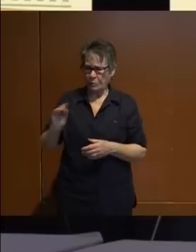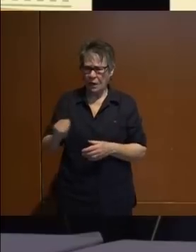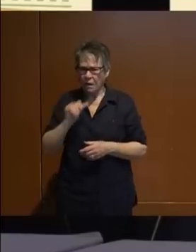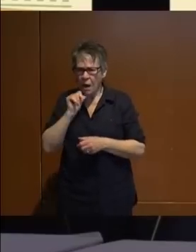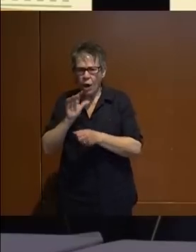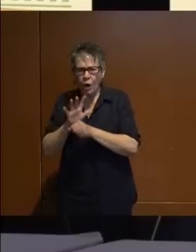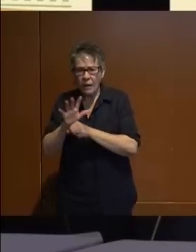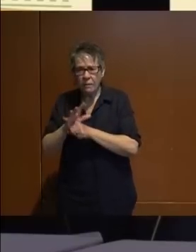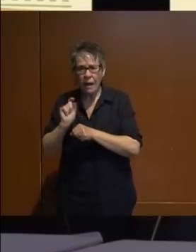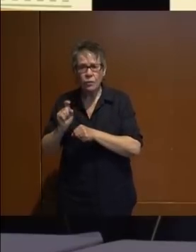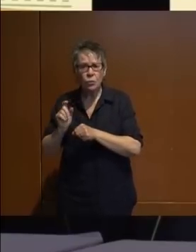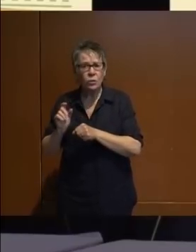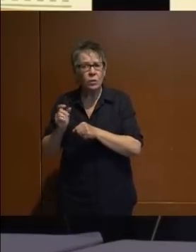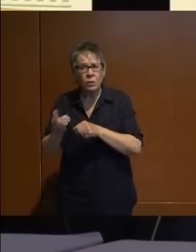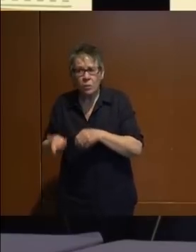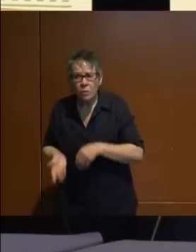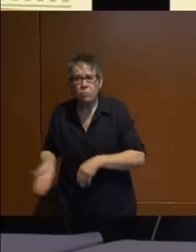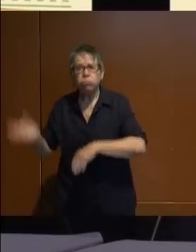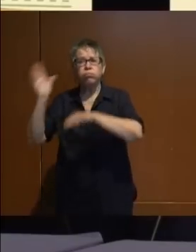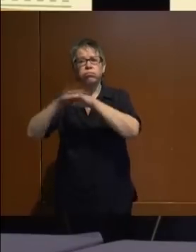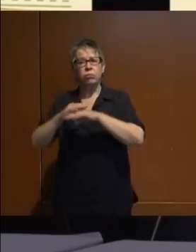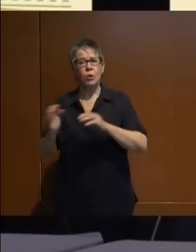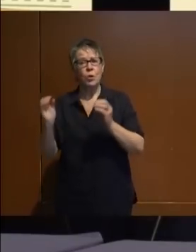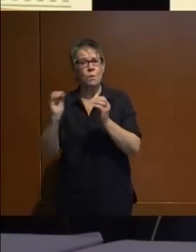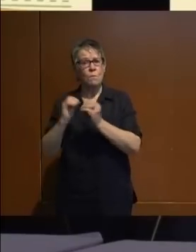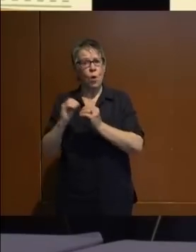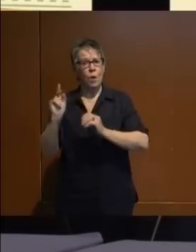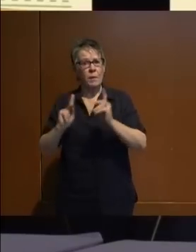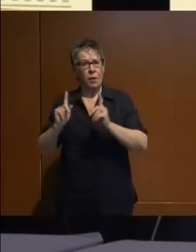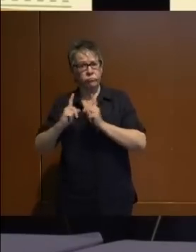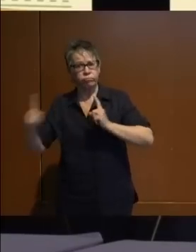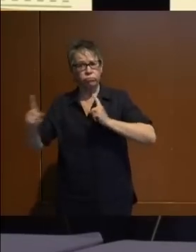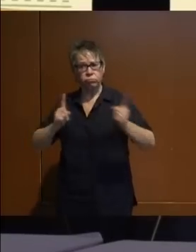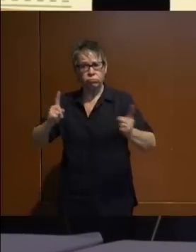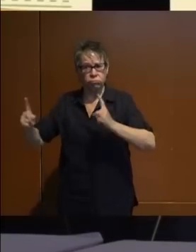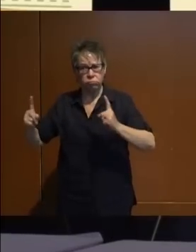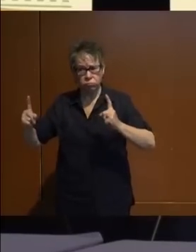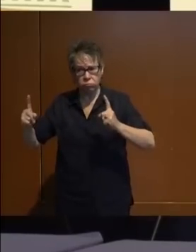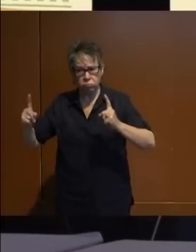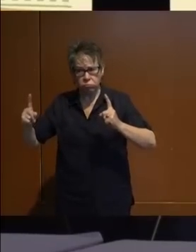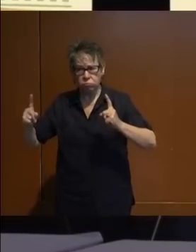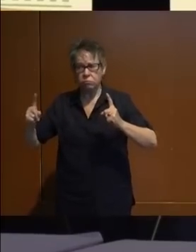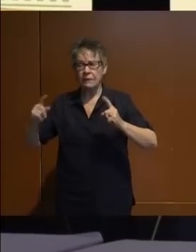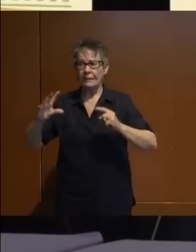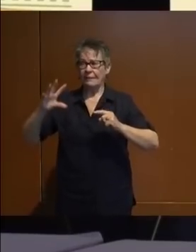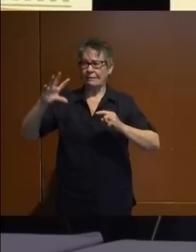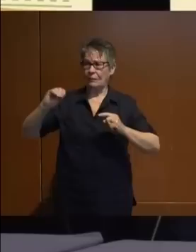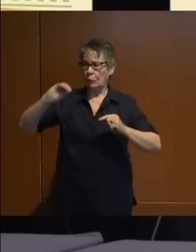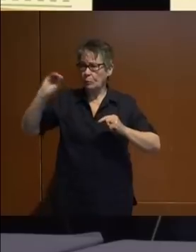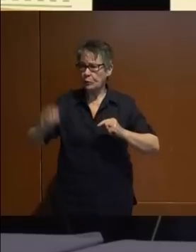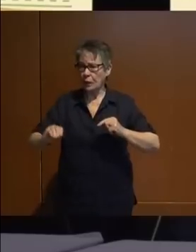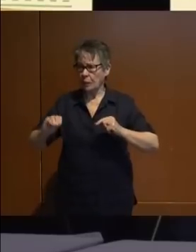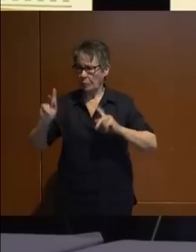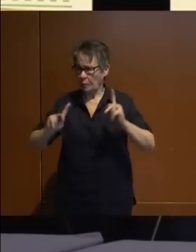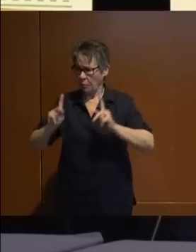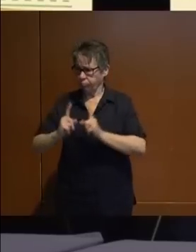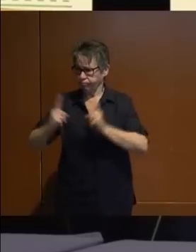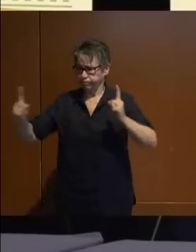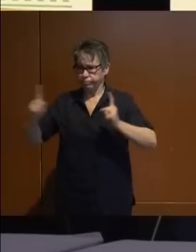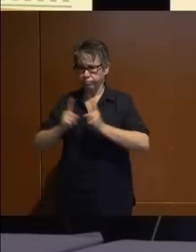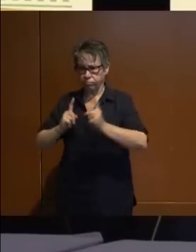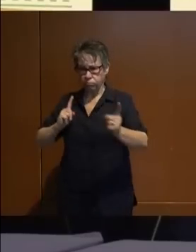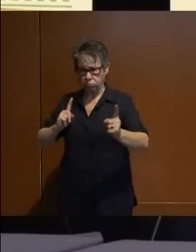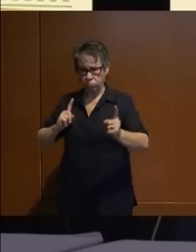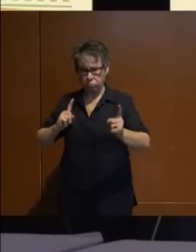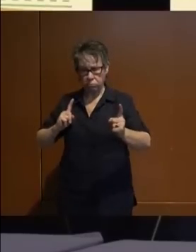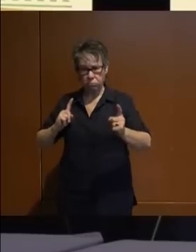than adequate beds right now. But we also know that 50% is pretty aggressive social distancing.